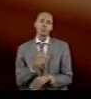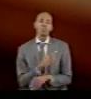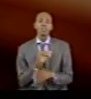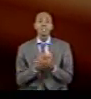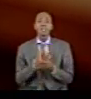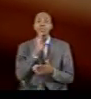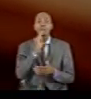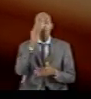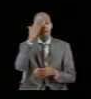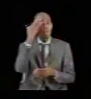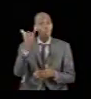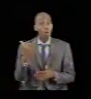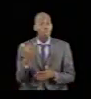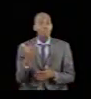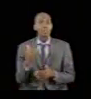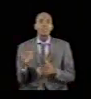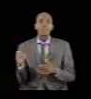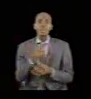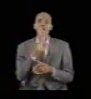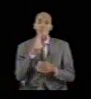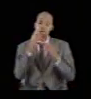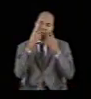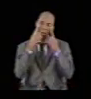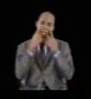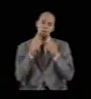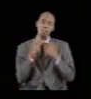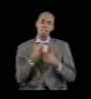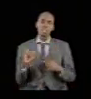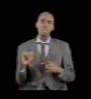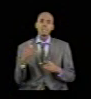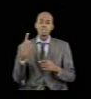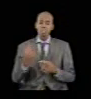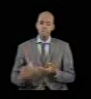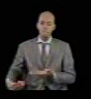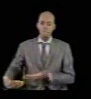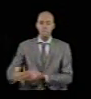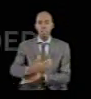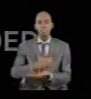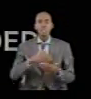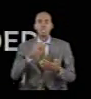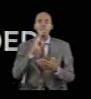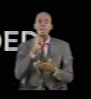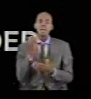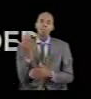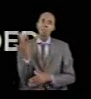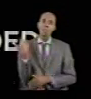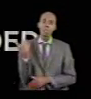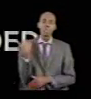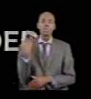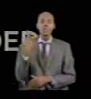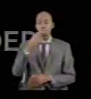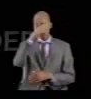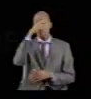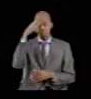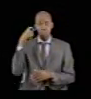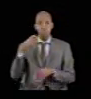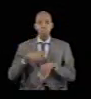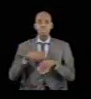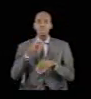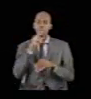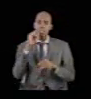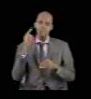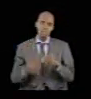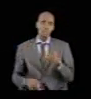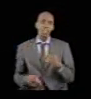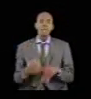why they're crying, the harvest is past. The summer is ended,